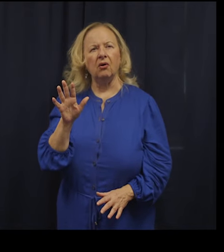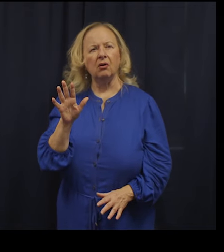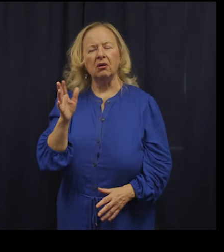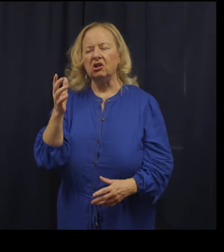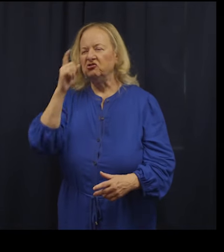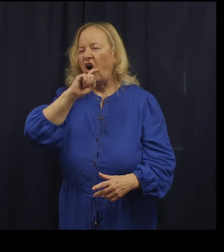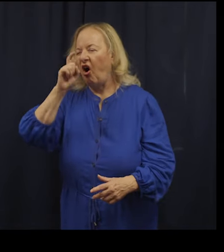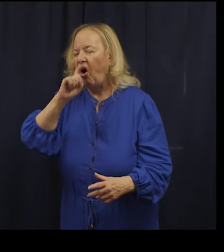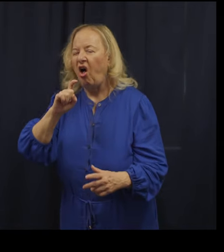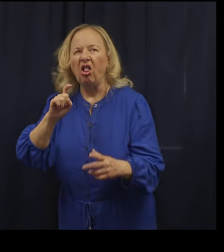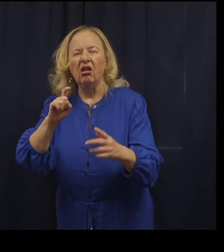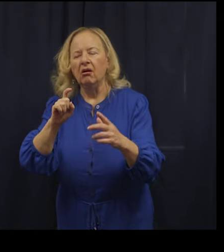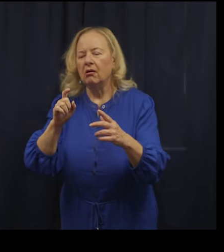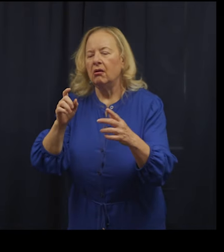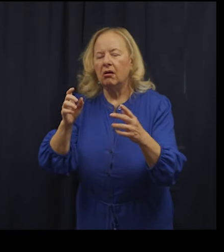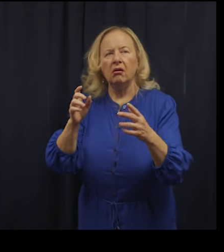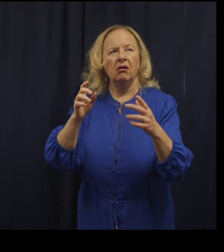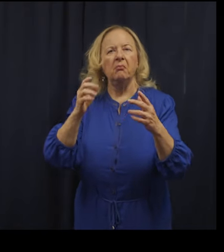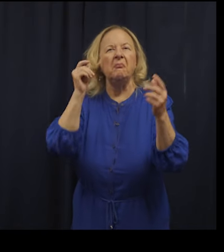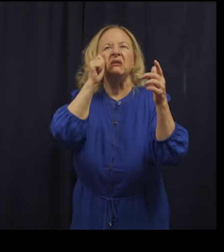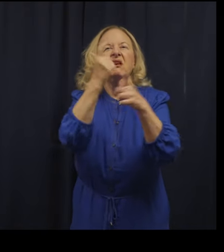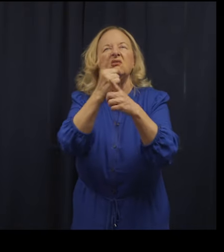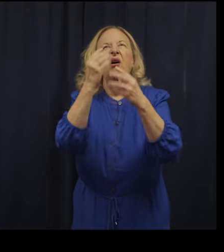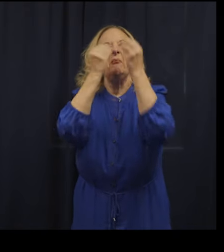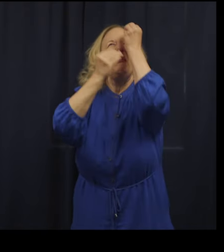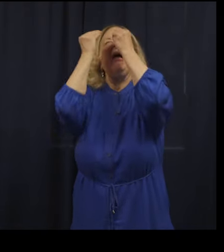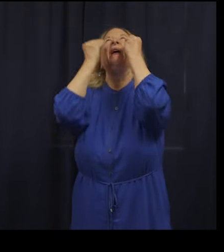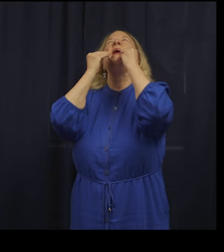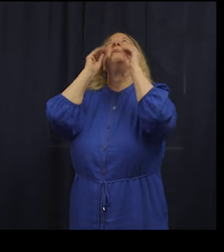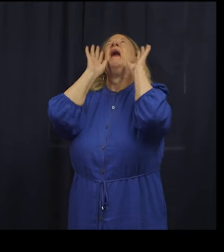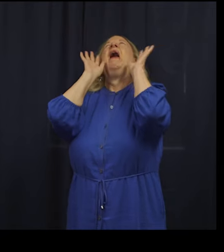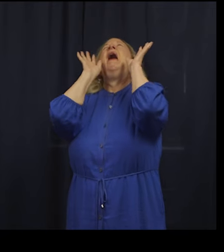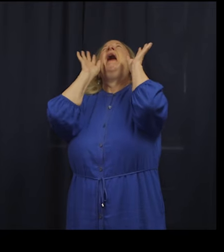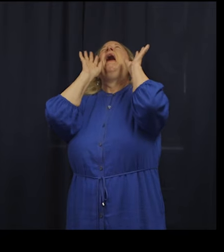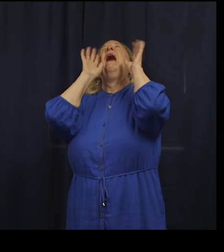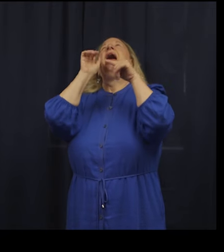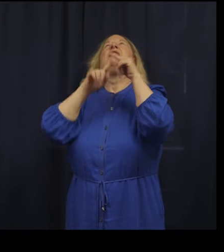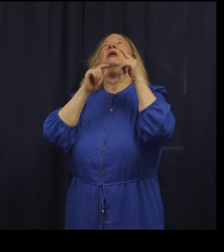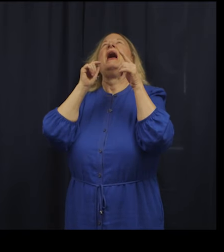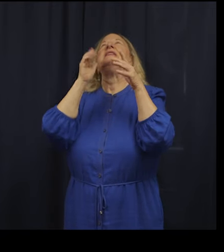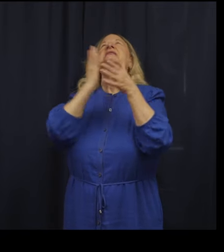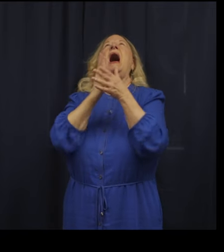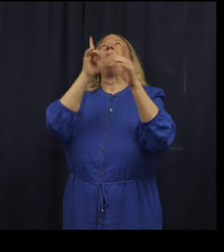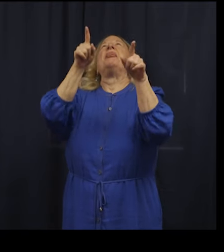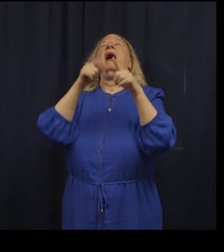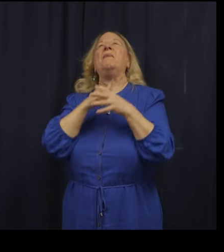They would put makeup all over me, and there was nothing I could do about it.